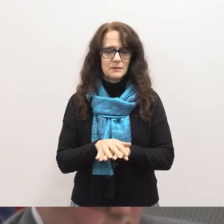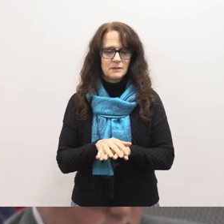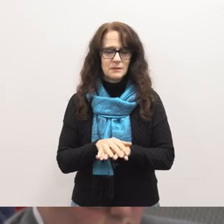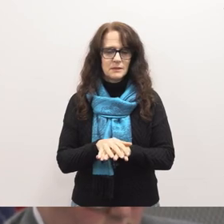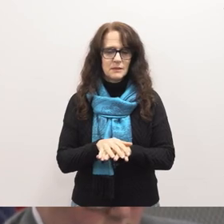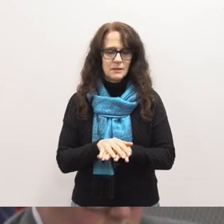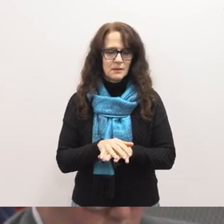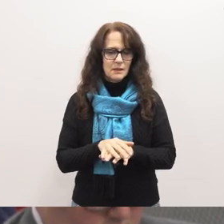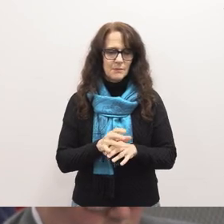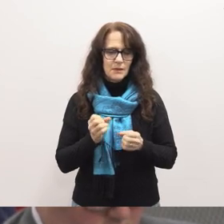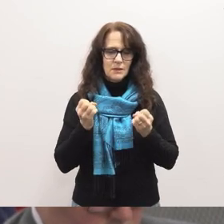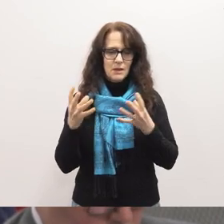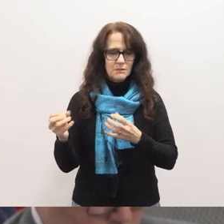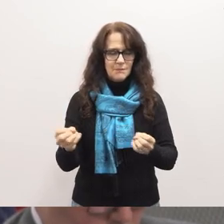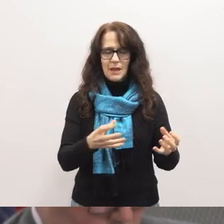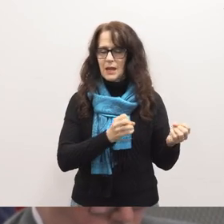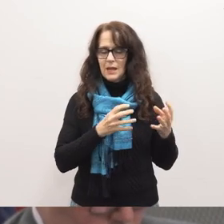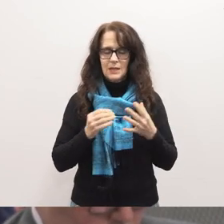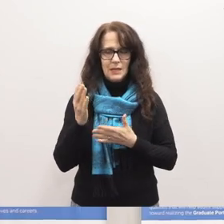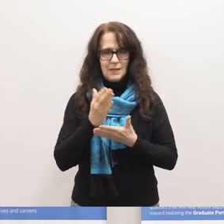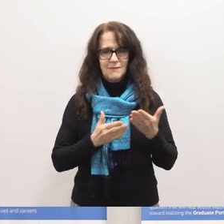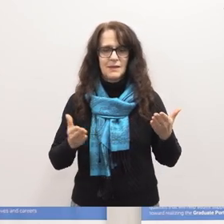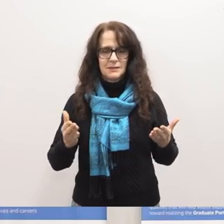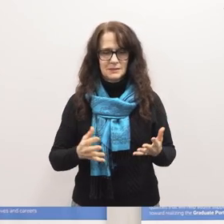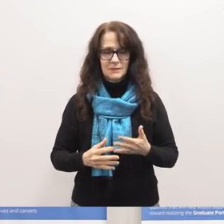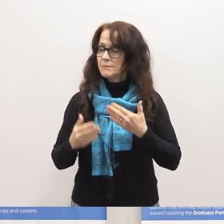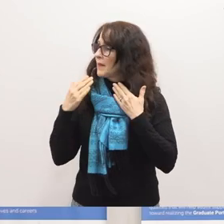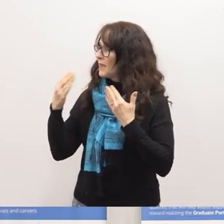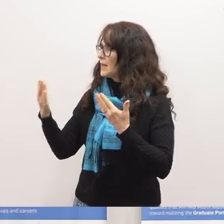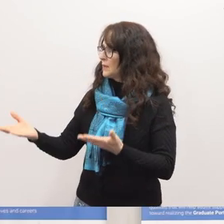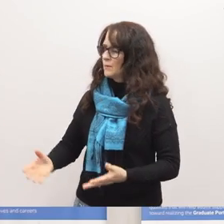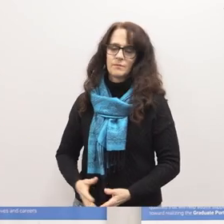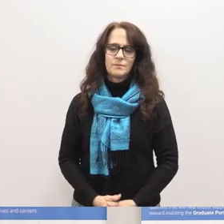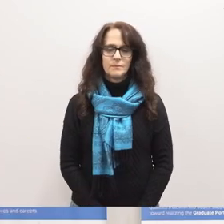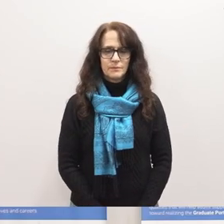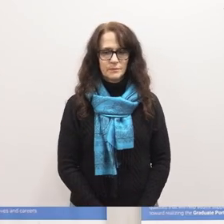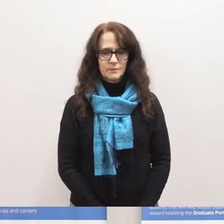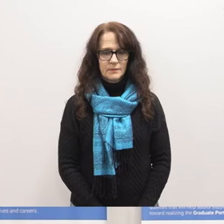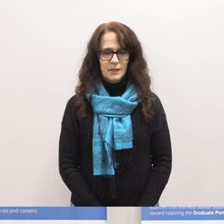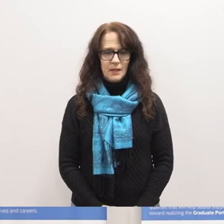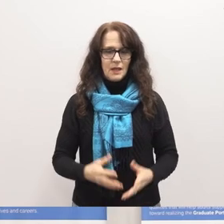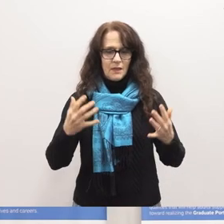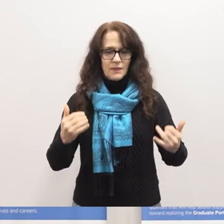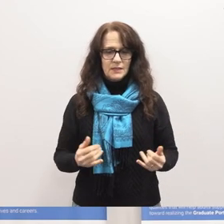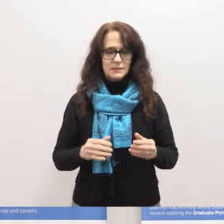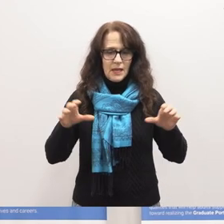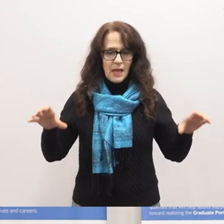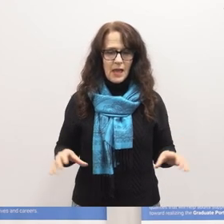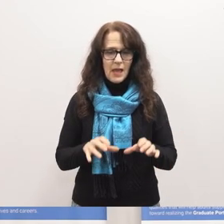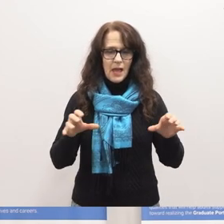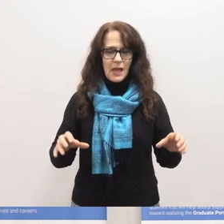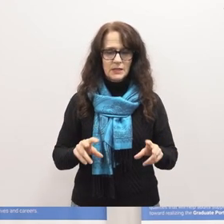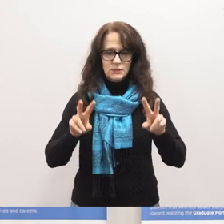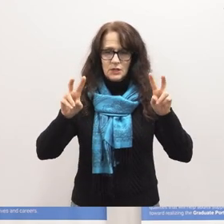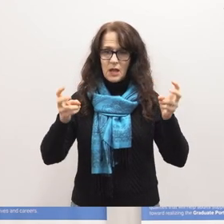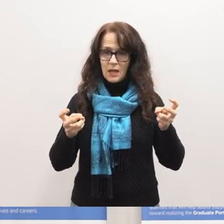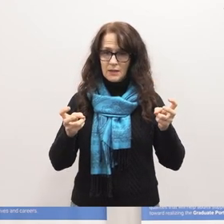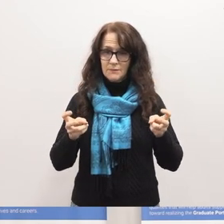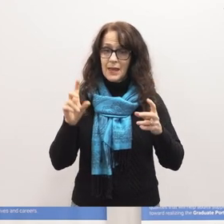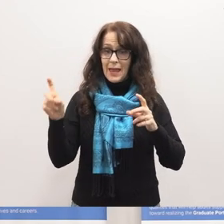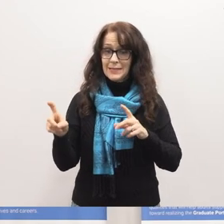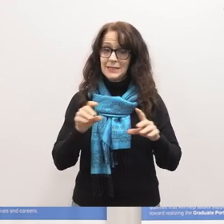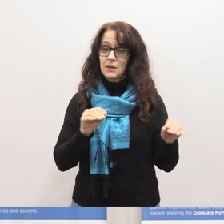consideration multiple factors. Thank you. Okay, so this is an action item, and I'm going to need a